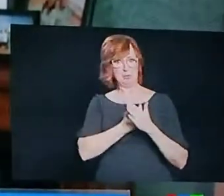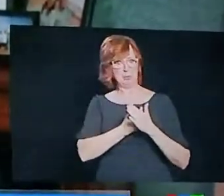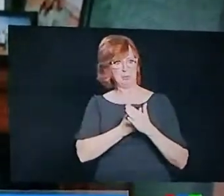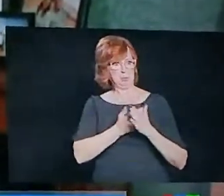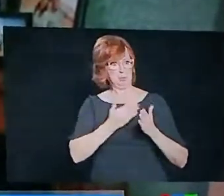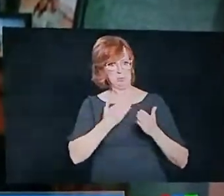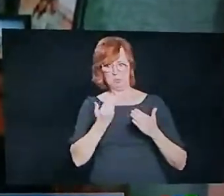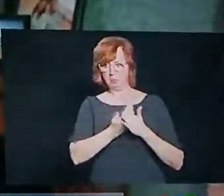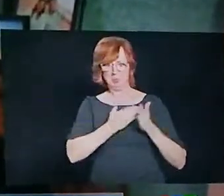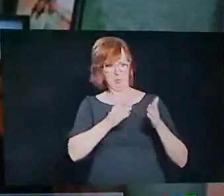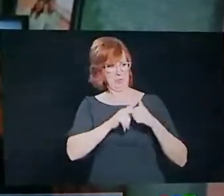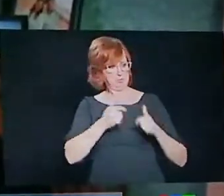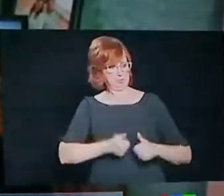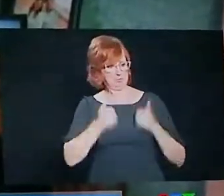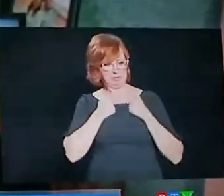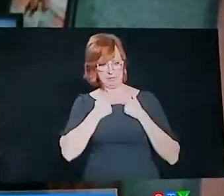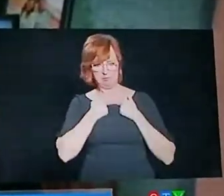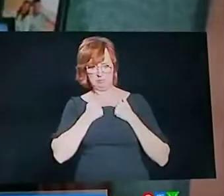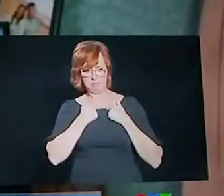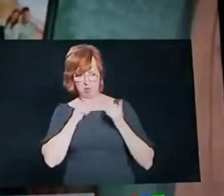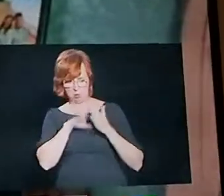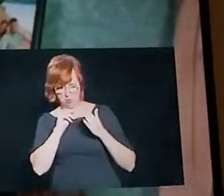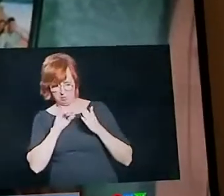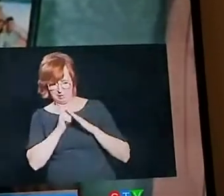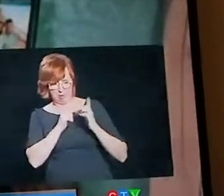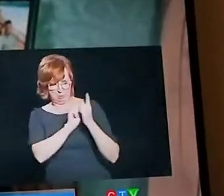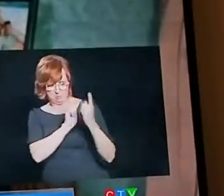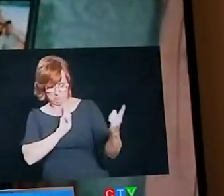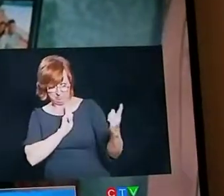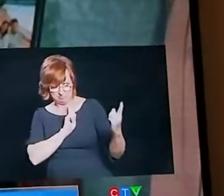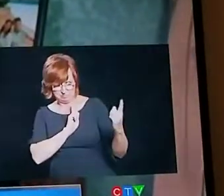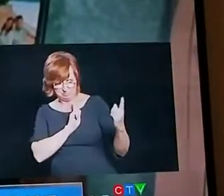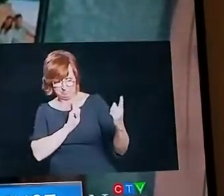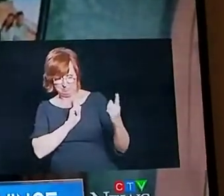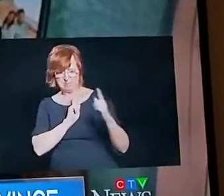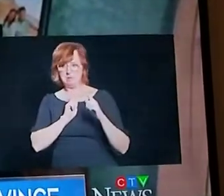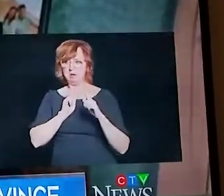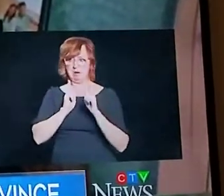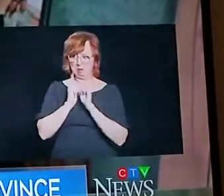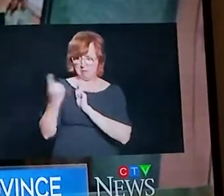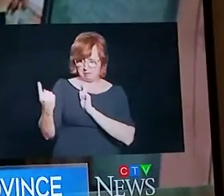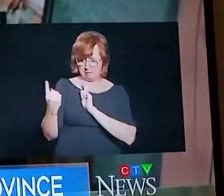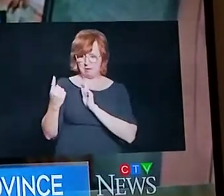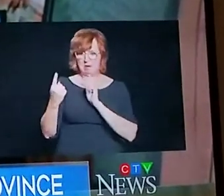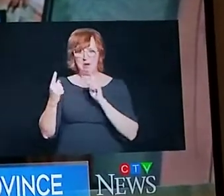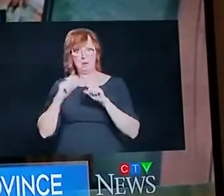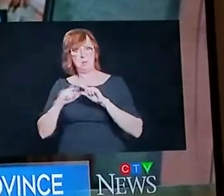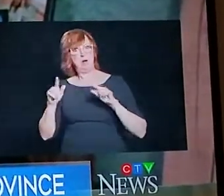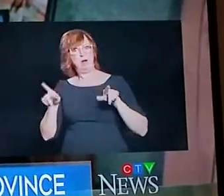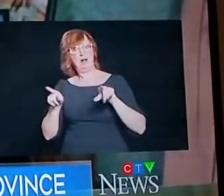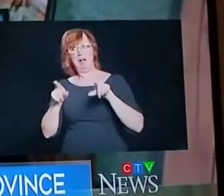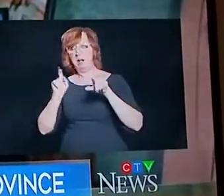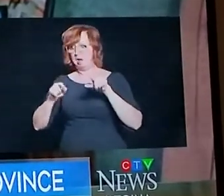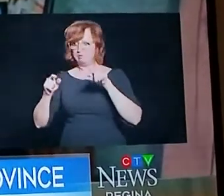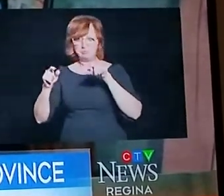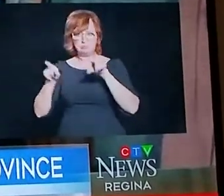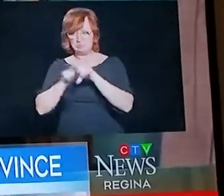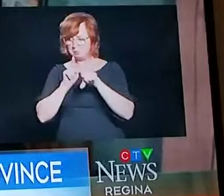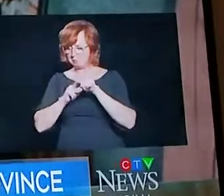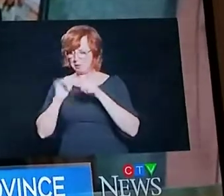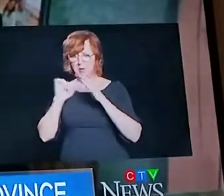to stay physically away from one another, while at the same time staying connected and supporting one another through this difficult